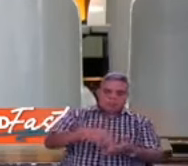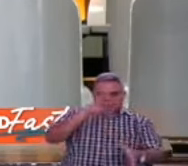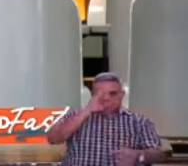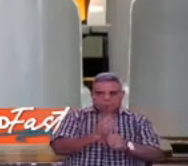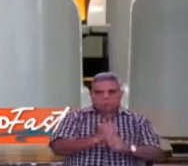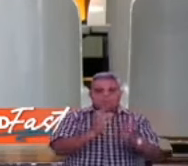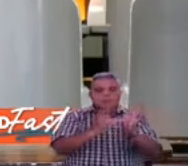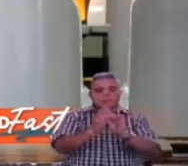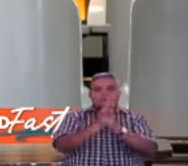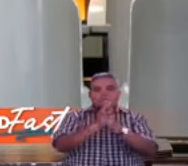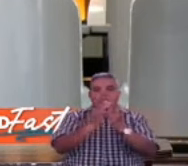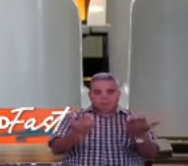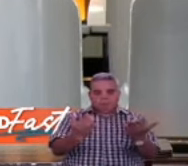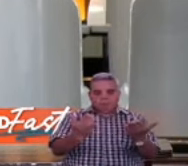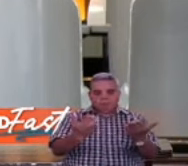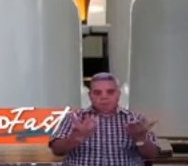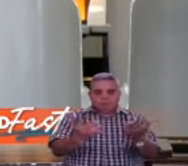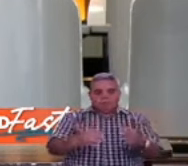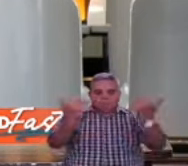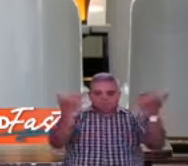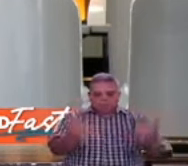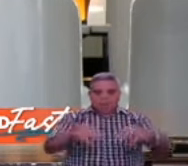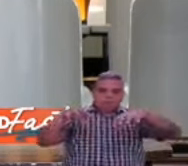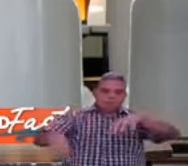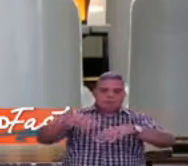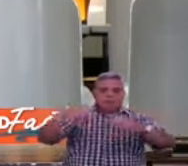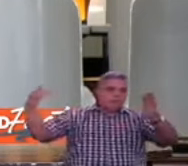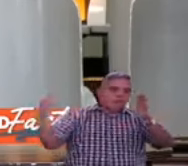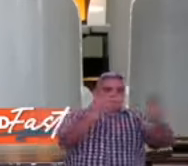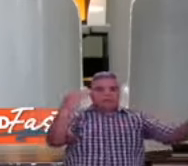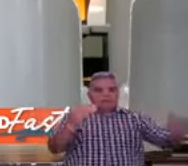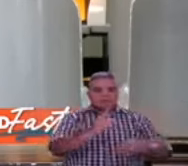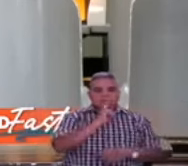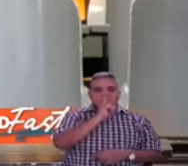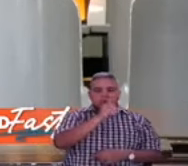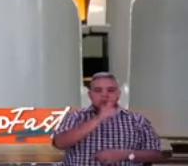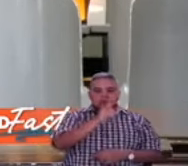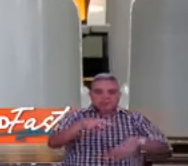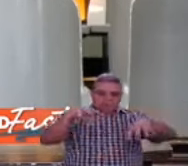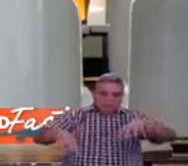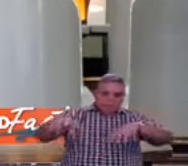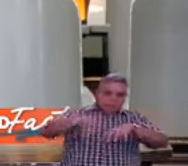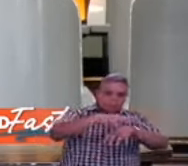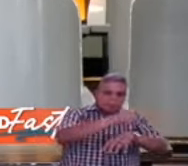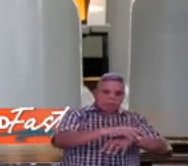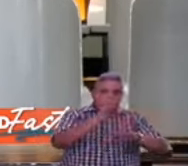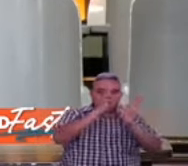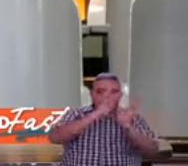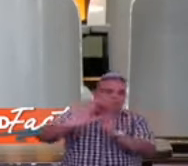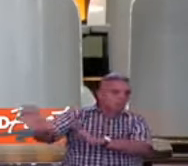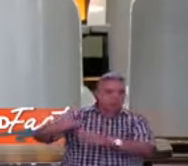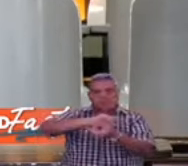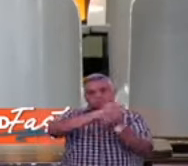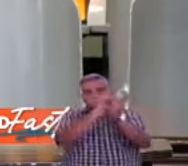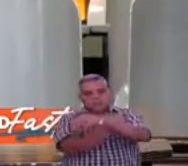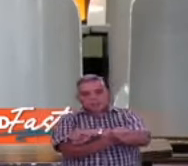for the right, in the midst of a society that is against the truth, in a society that is perverting the